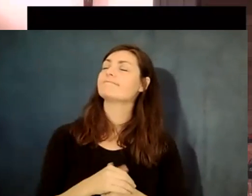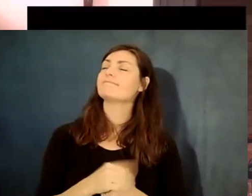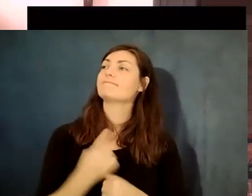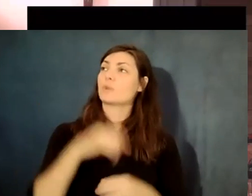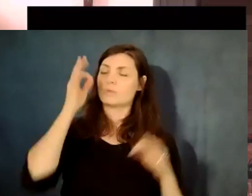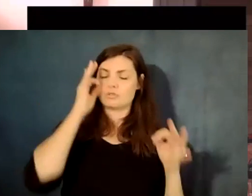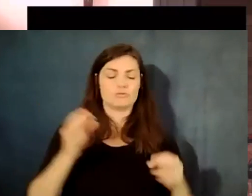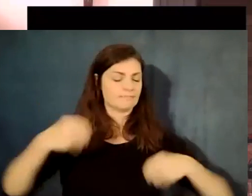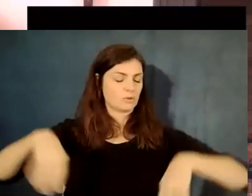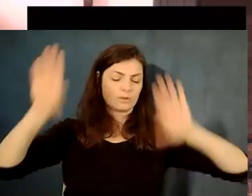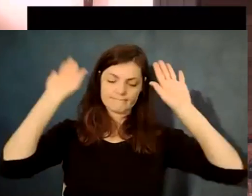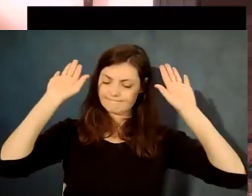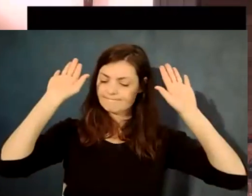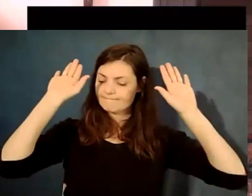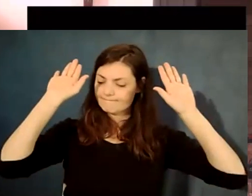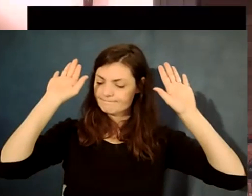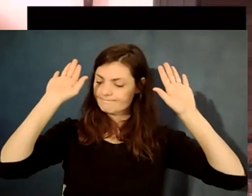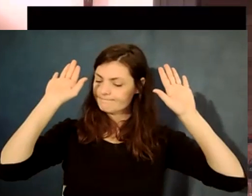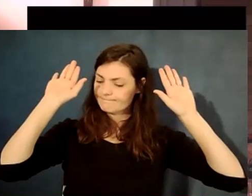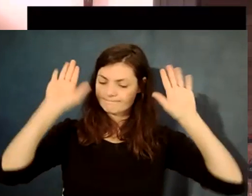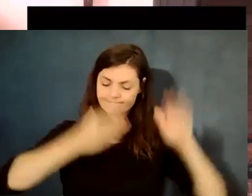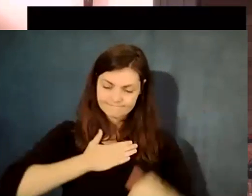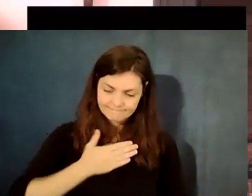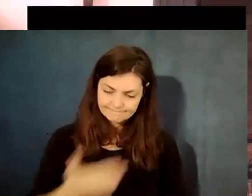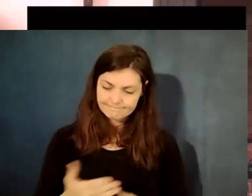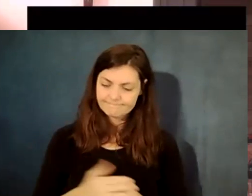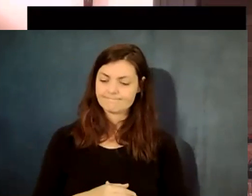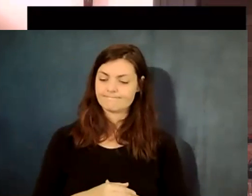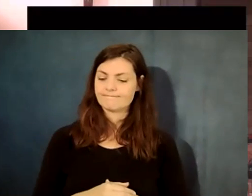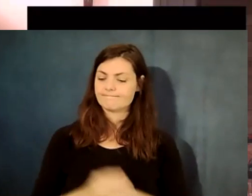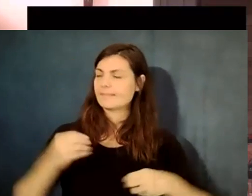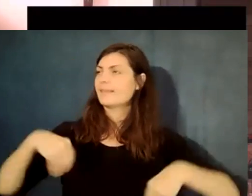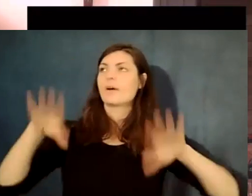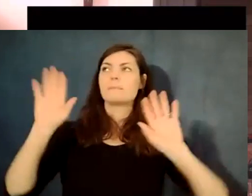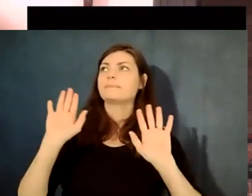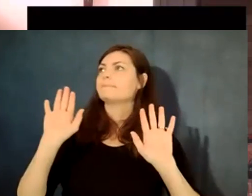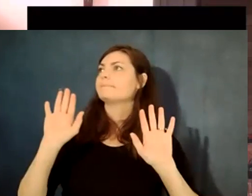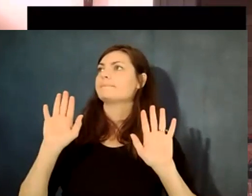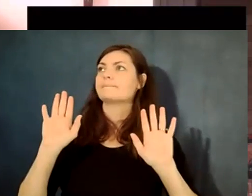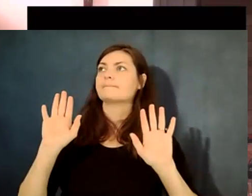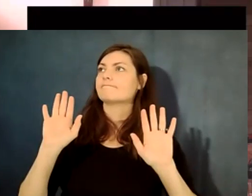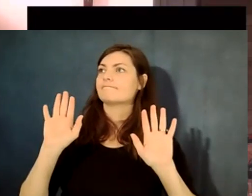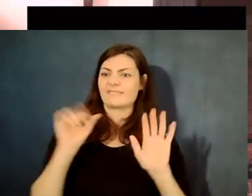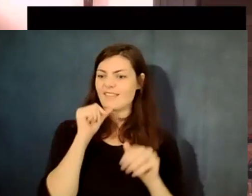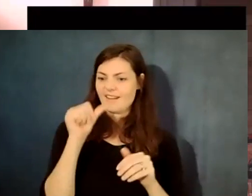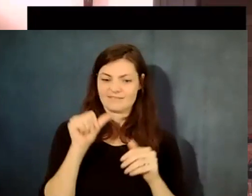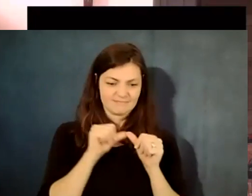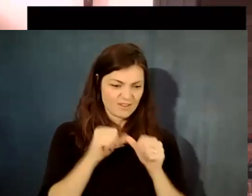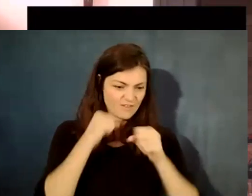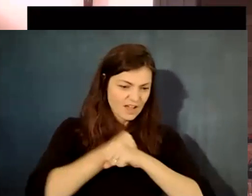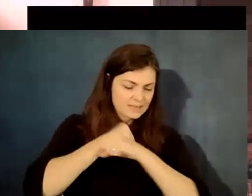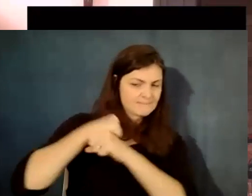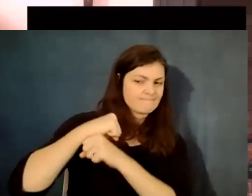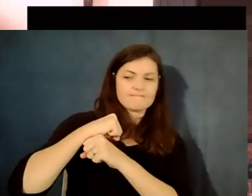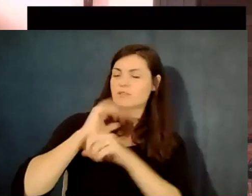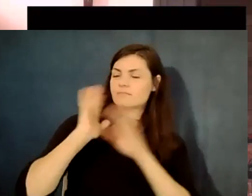to surrender, to yield, to give up fighting, Lord, and let you do